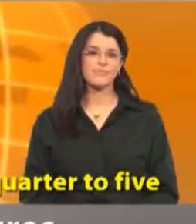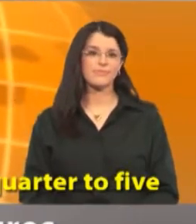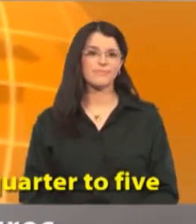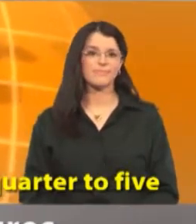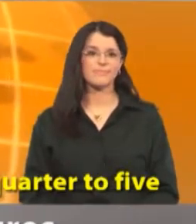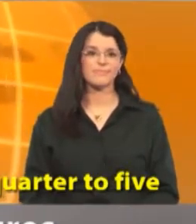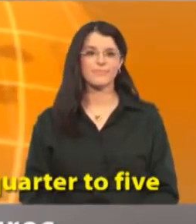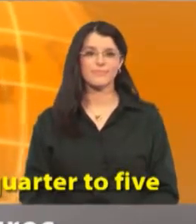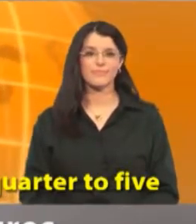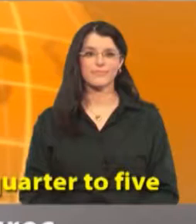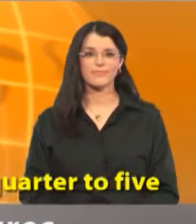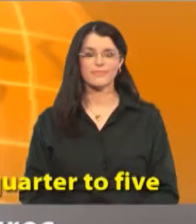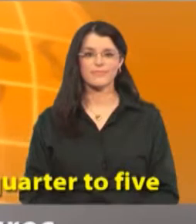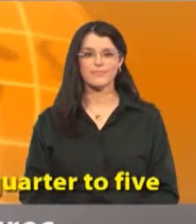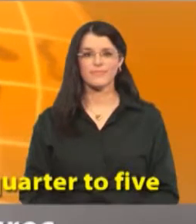5 heures moins quart.